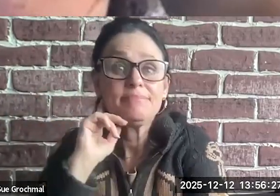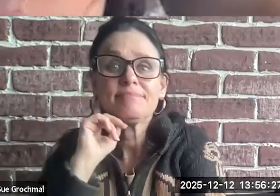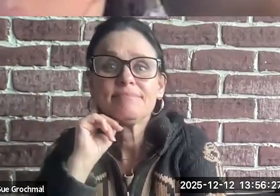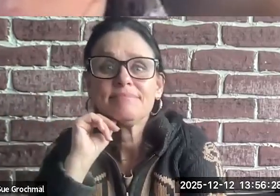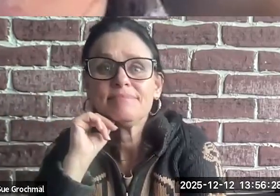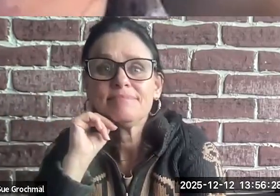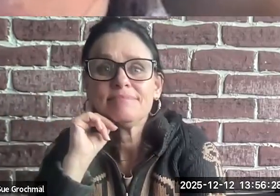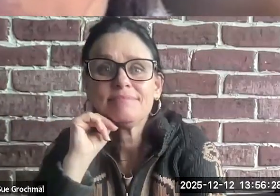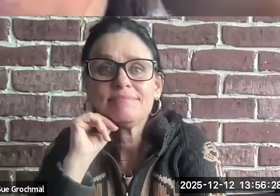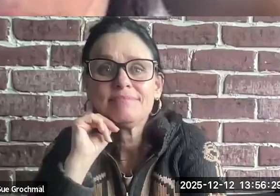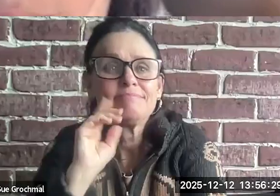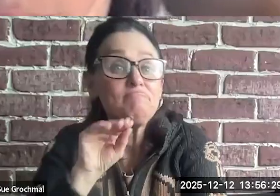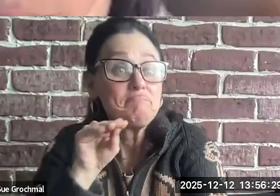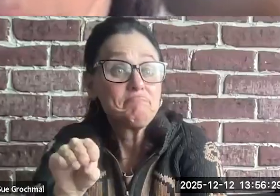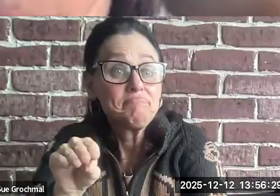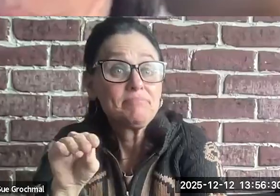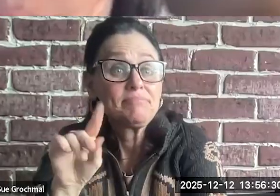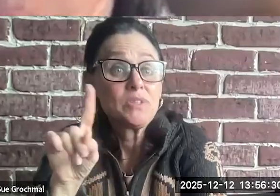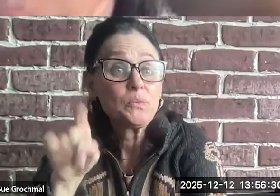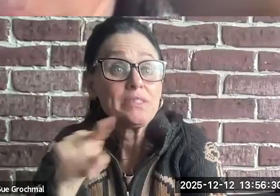Probably easiest just to put it in the Q&A.